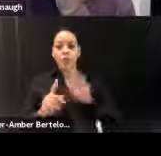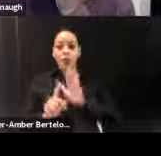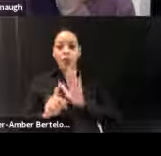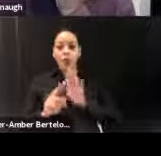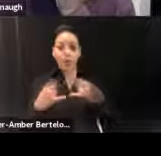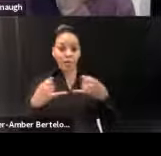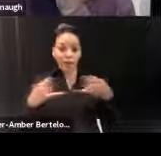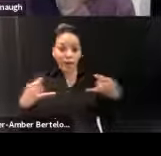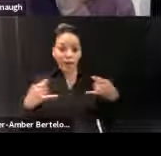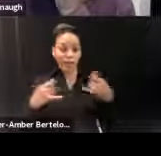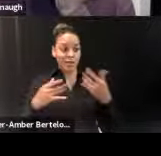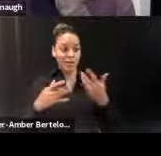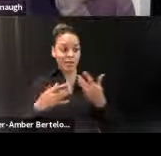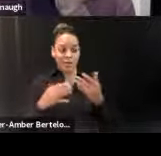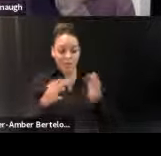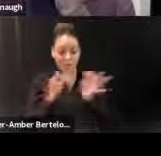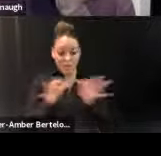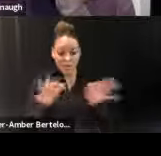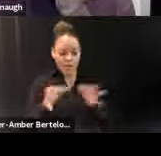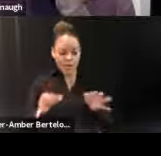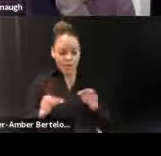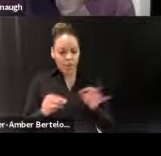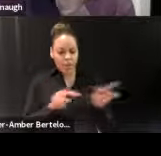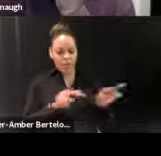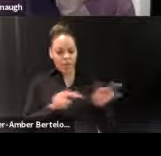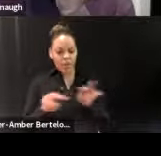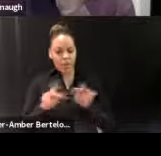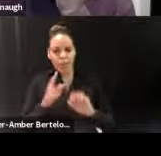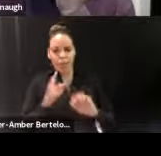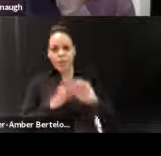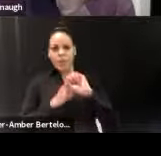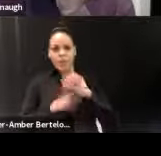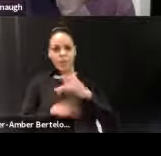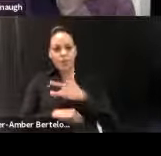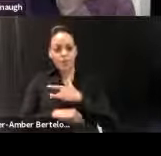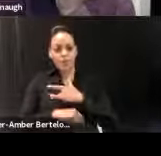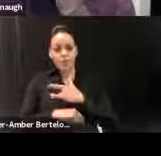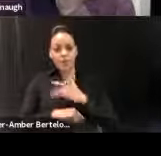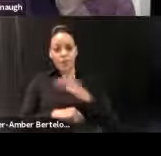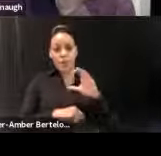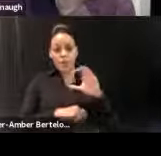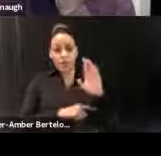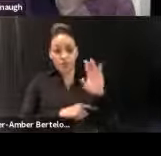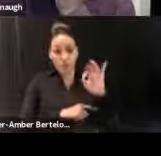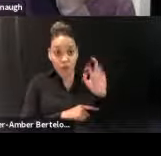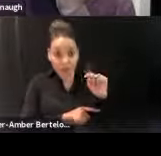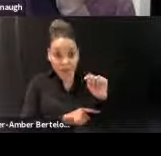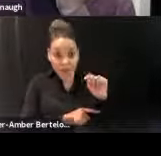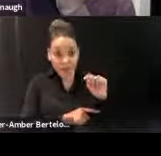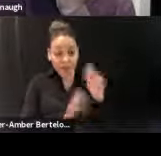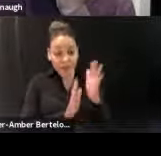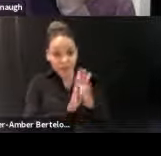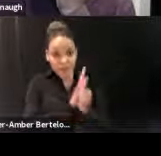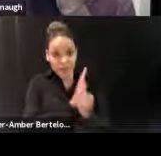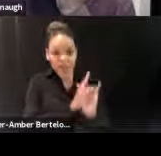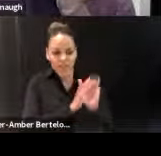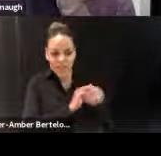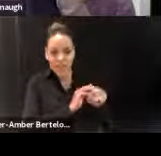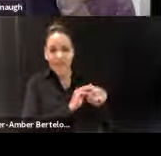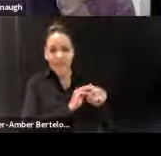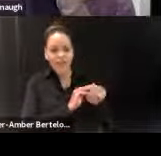are extraordinary. And so if you're talking about craft, she's the one. If you're talking about certain kinds of invention, she's the